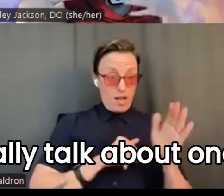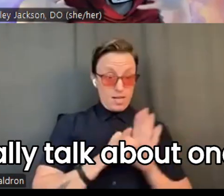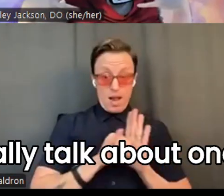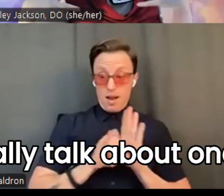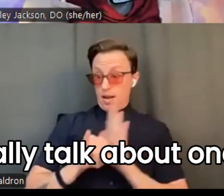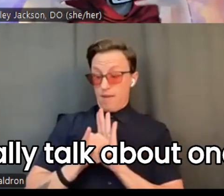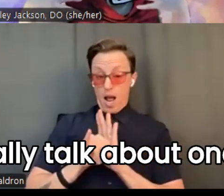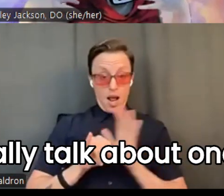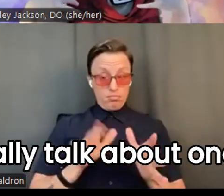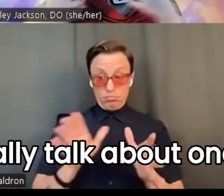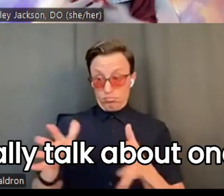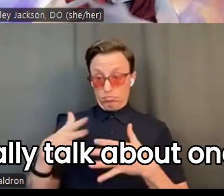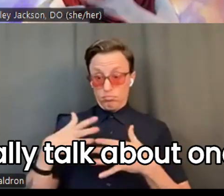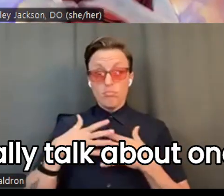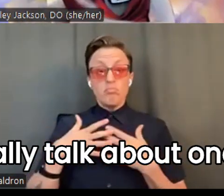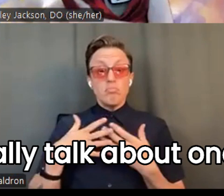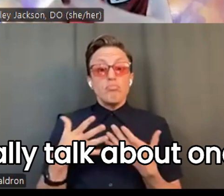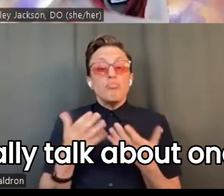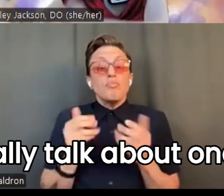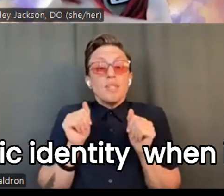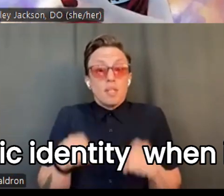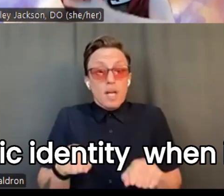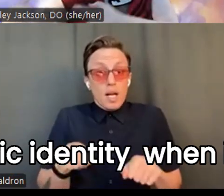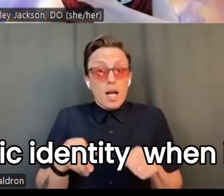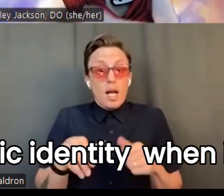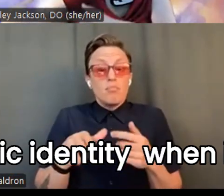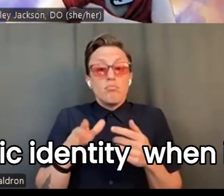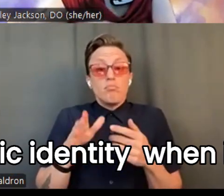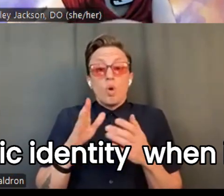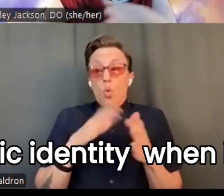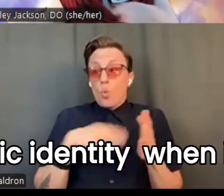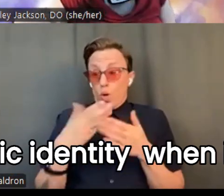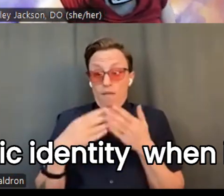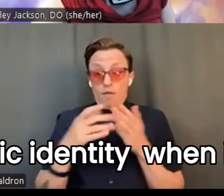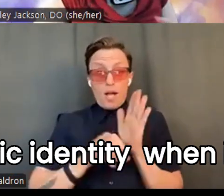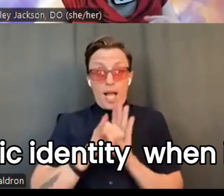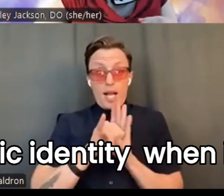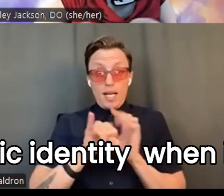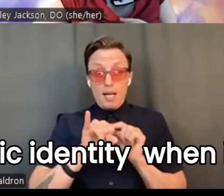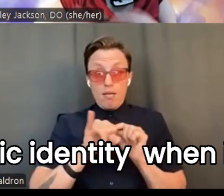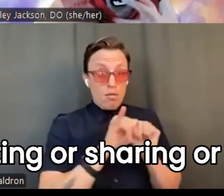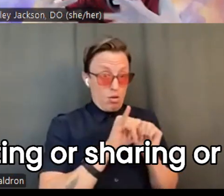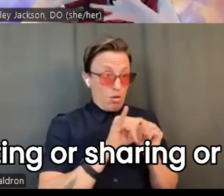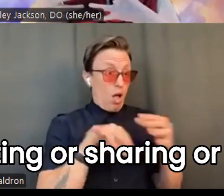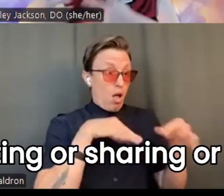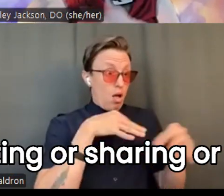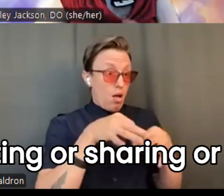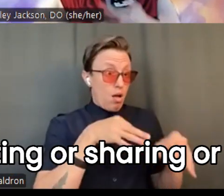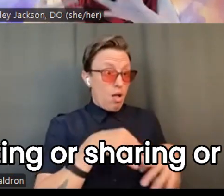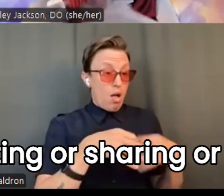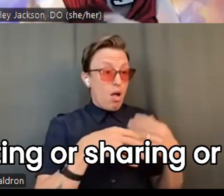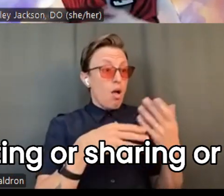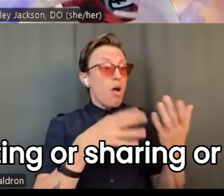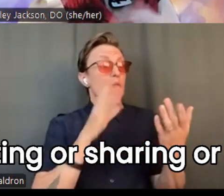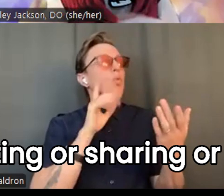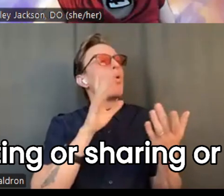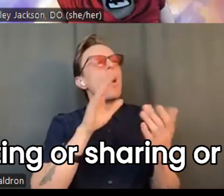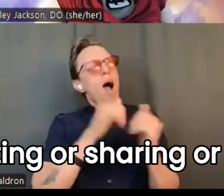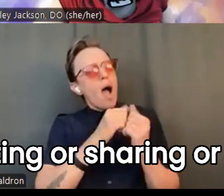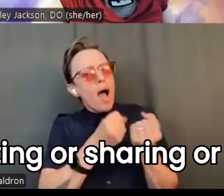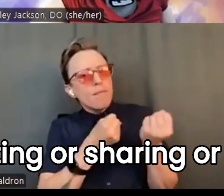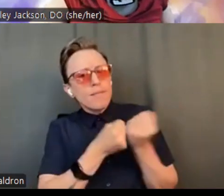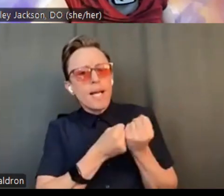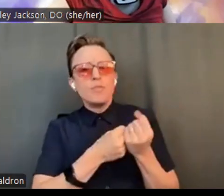okay to really talk about one specific identity when it comes to advocating or sharing